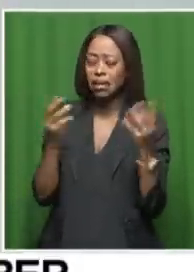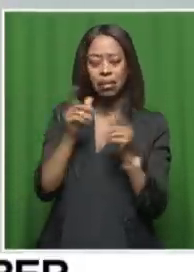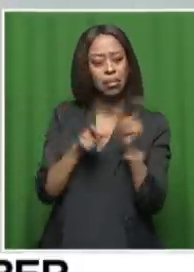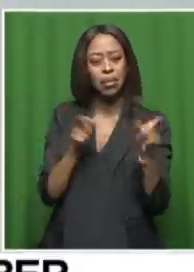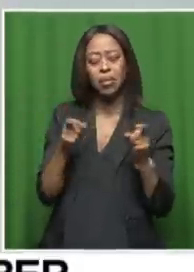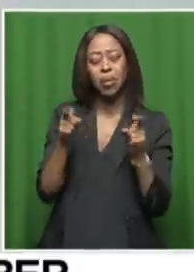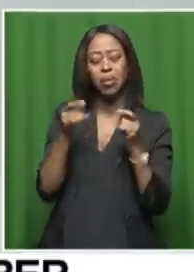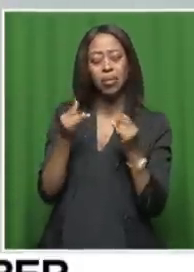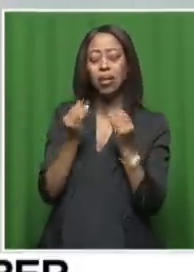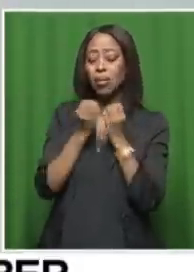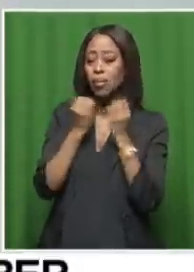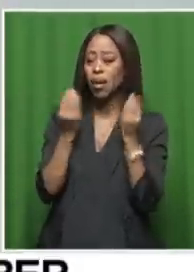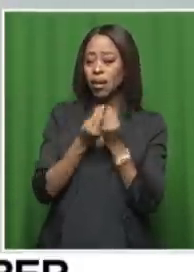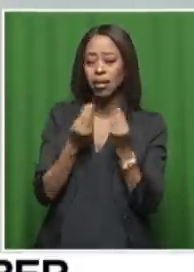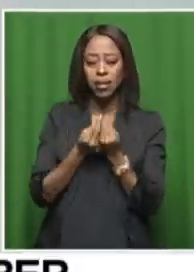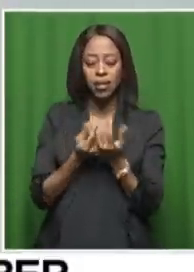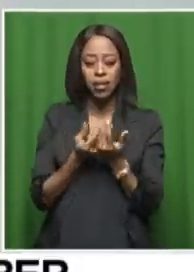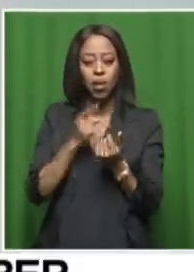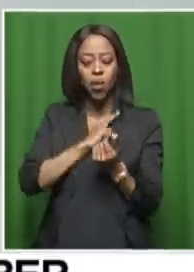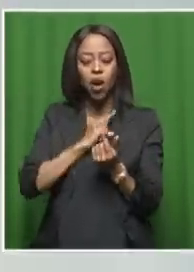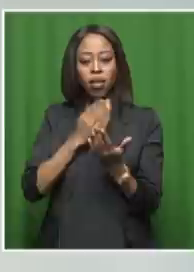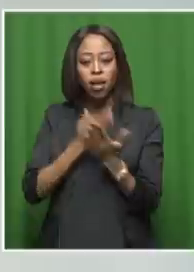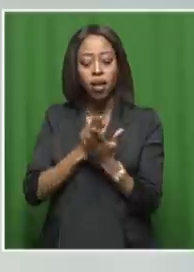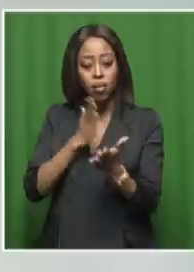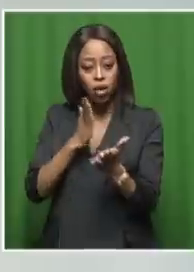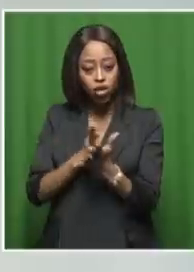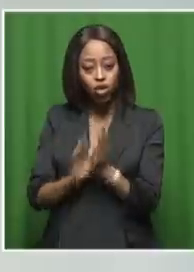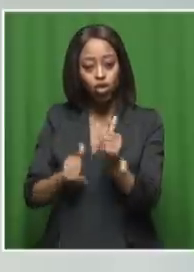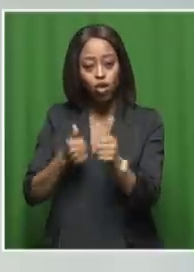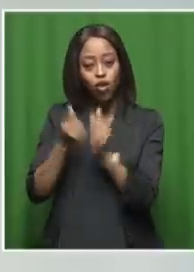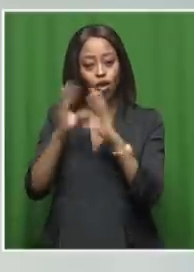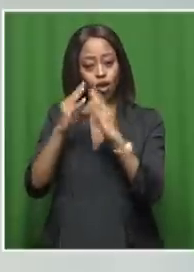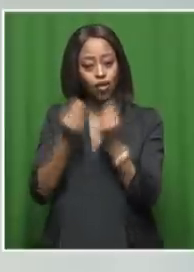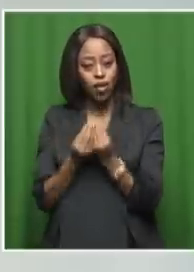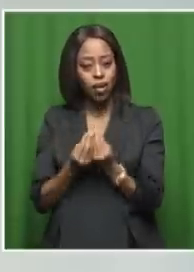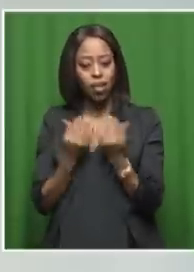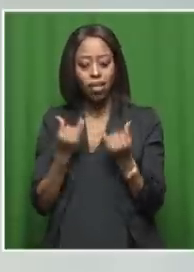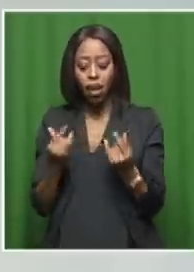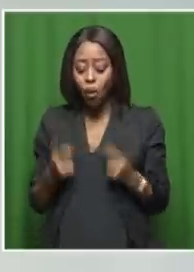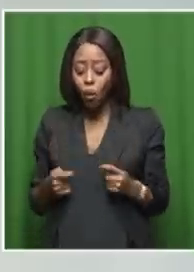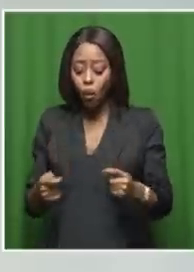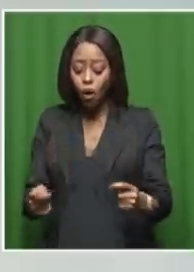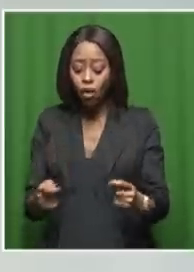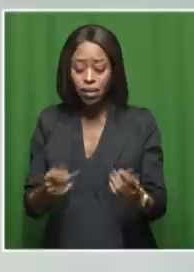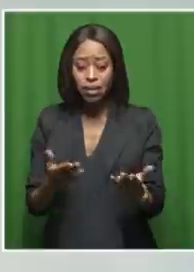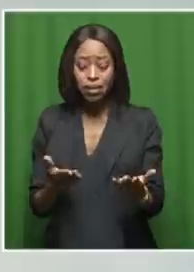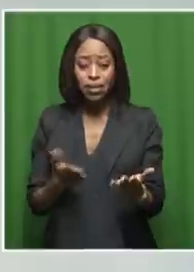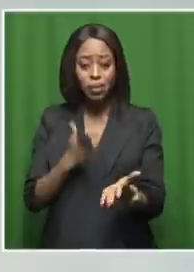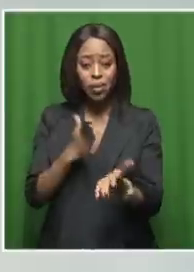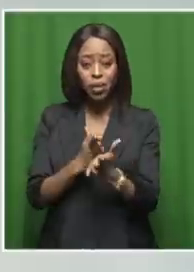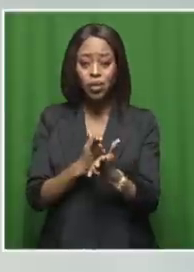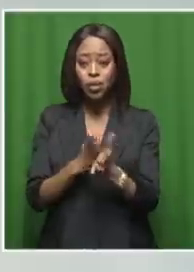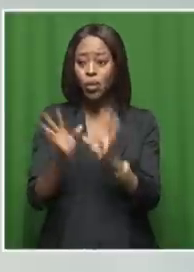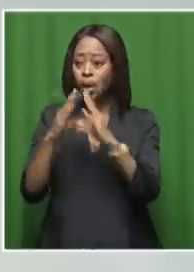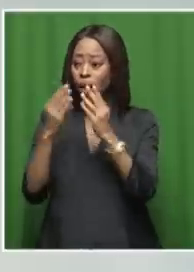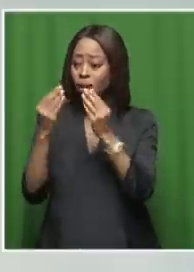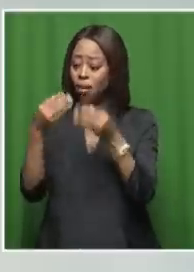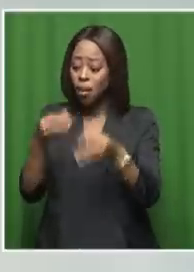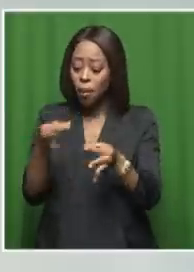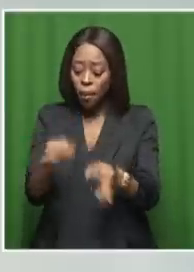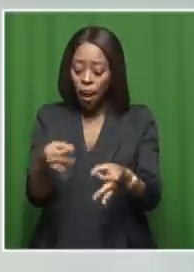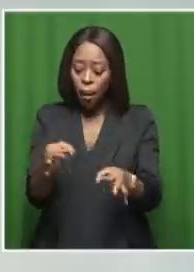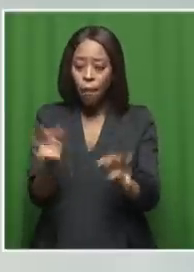in the ecosystem just towards compliance. Therefore, we're saying the cost towards compliance in our own country